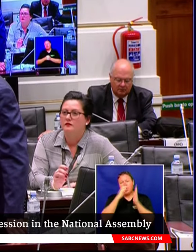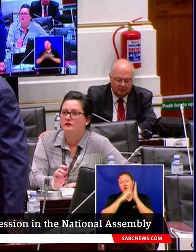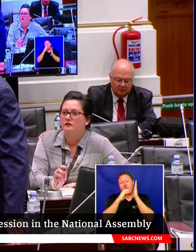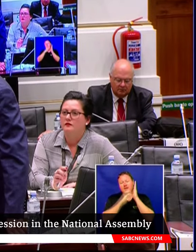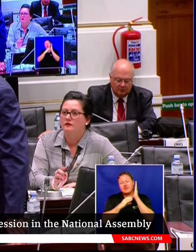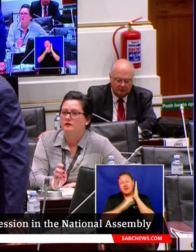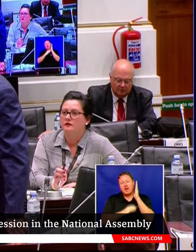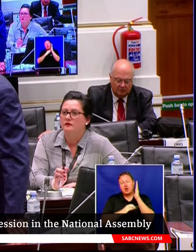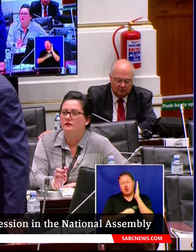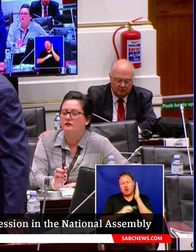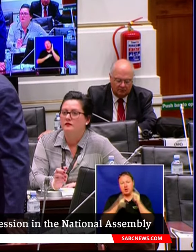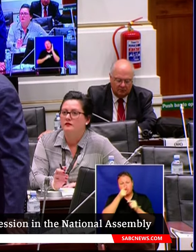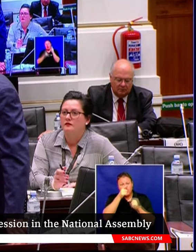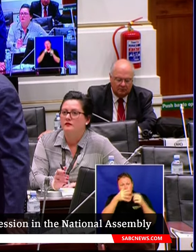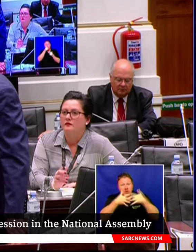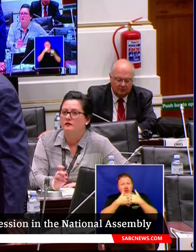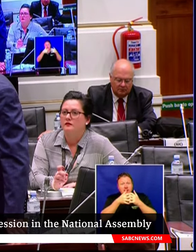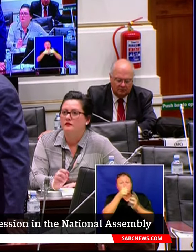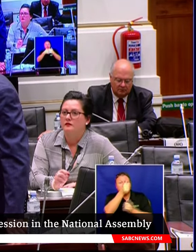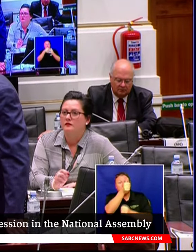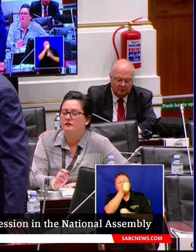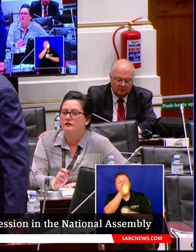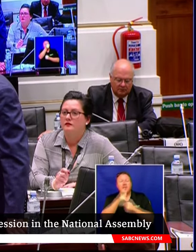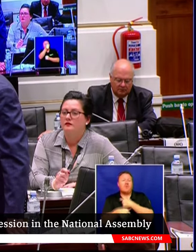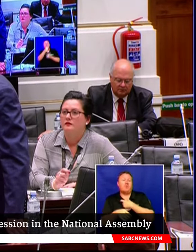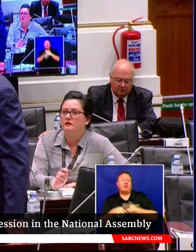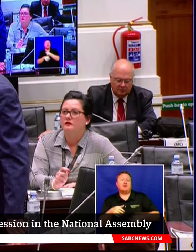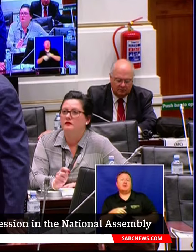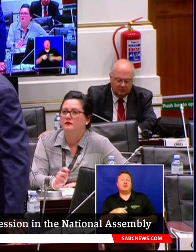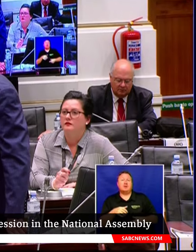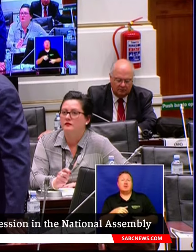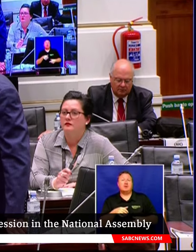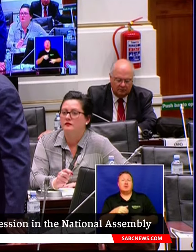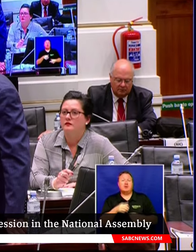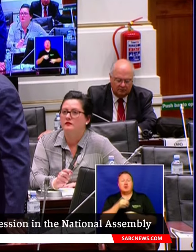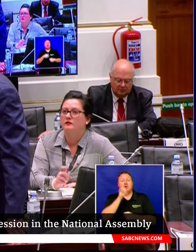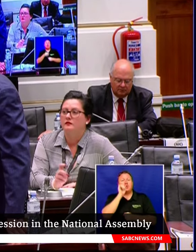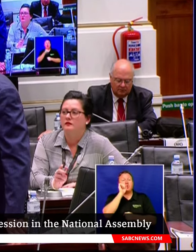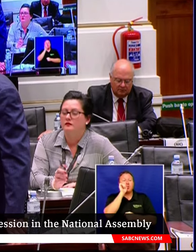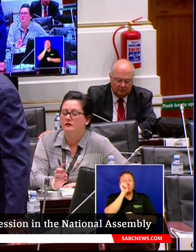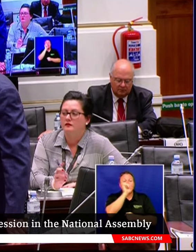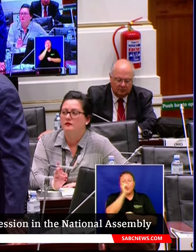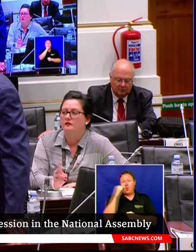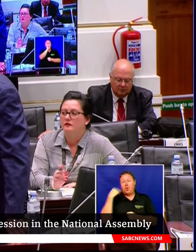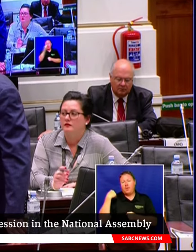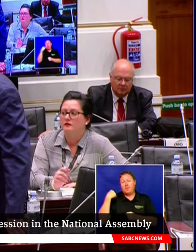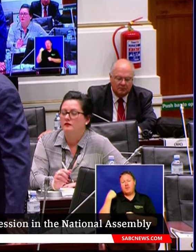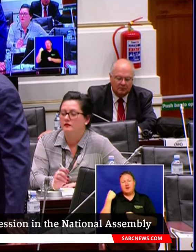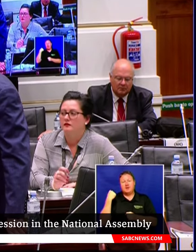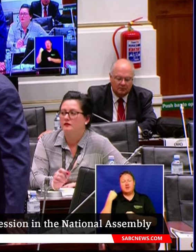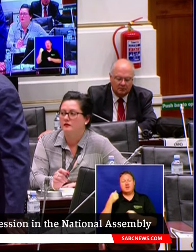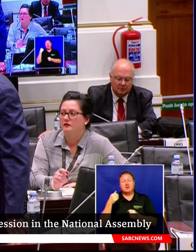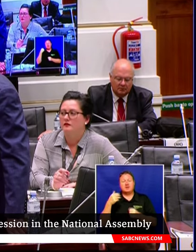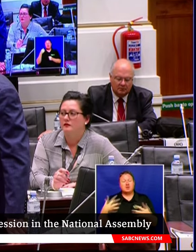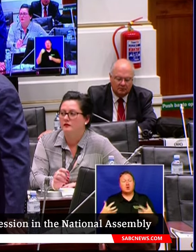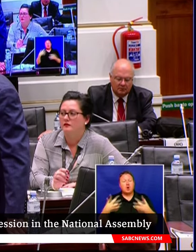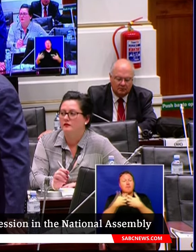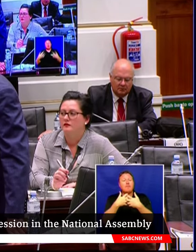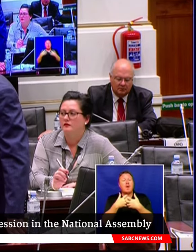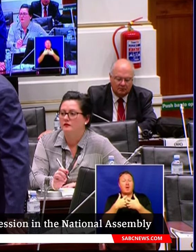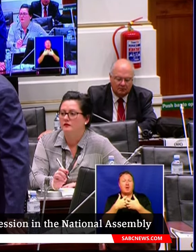set yourself as president for your ministers to comply to when it comes